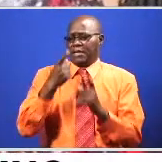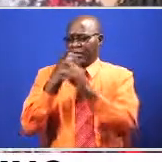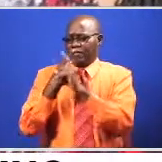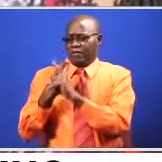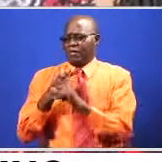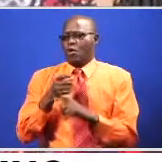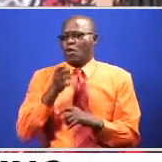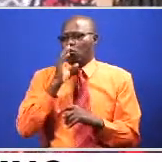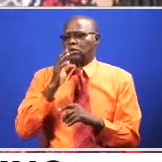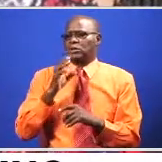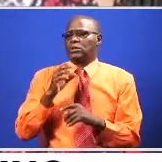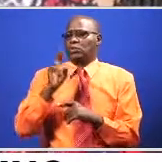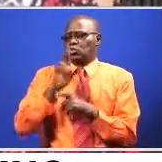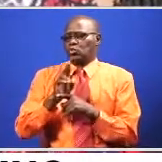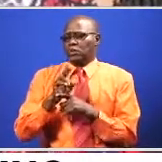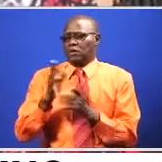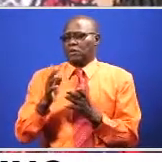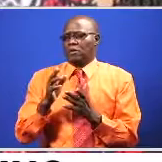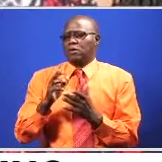water resource user associations.